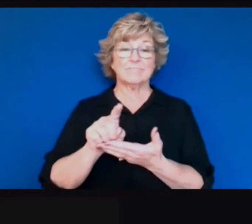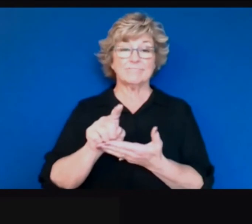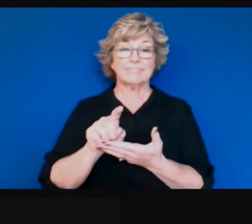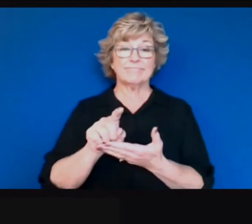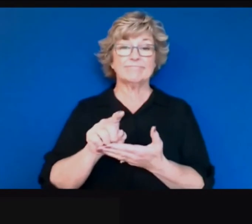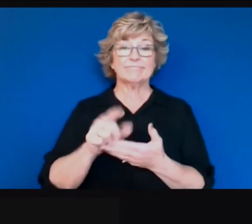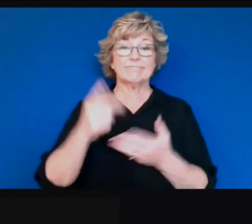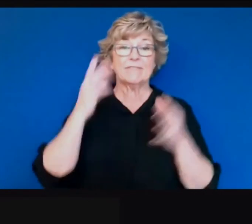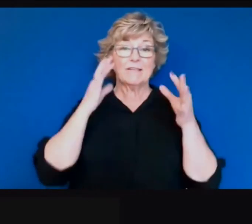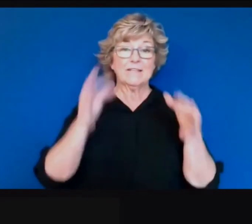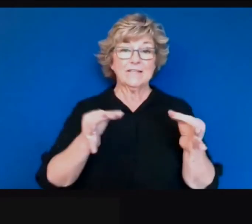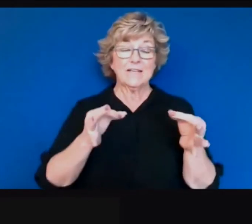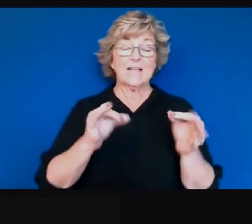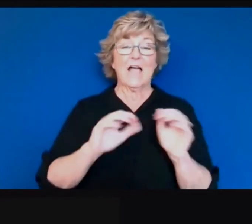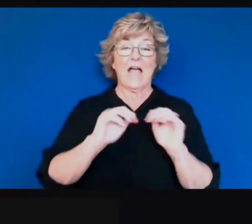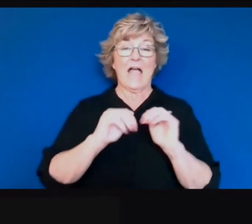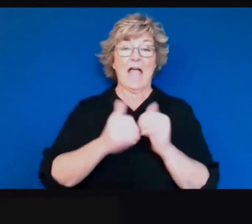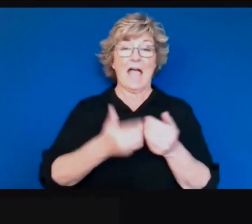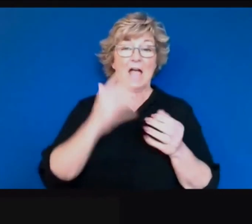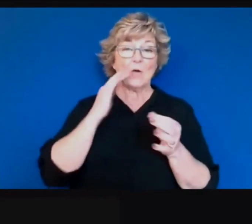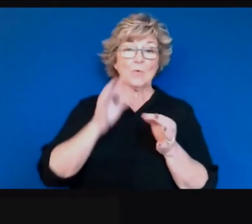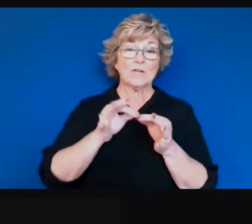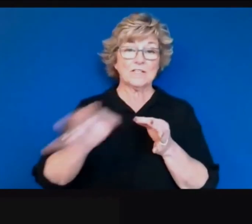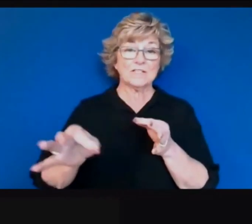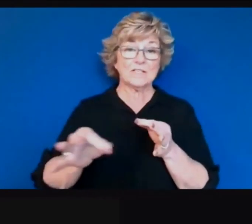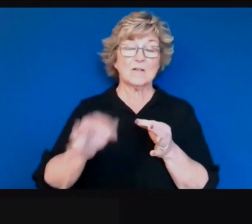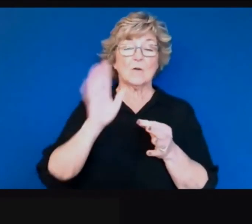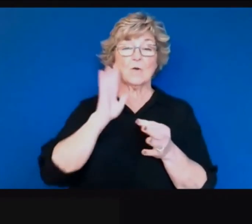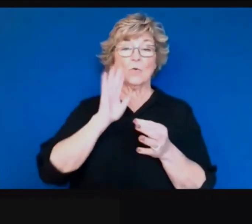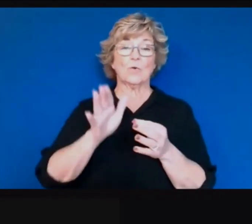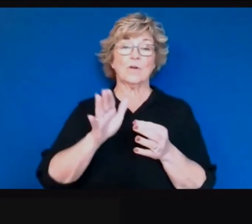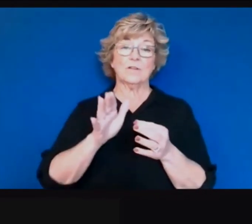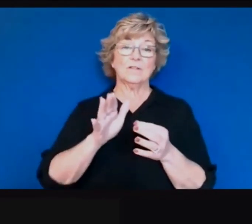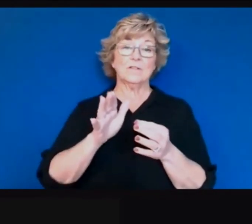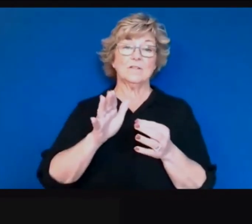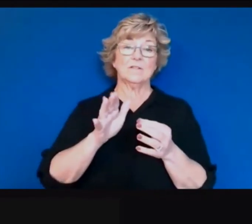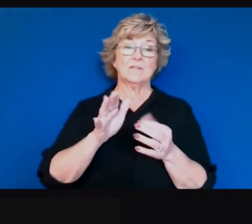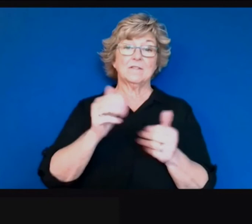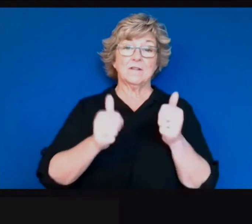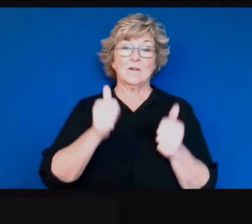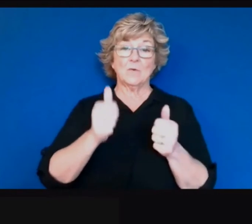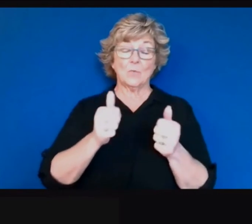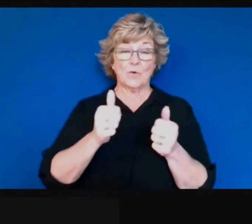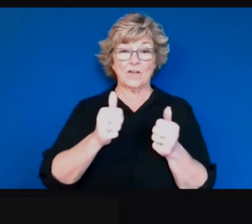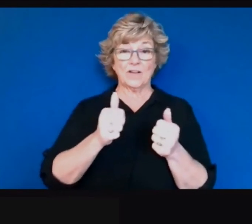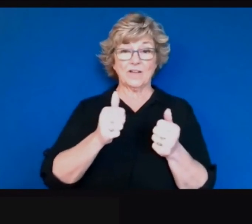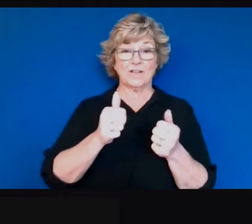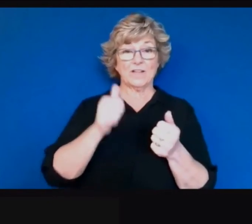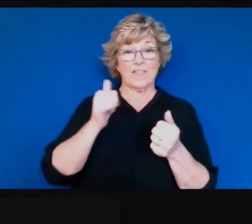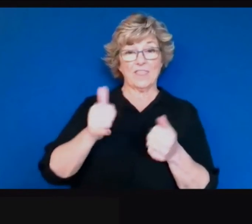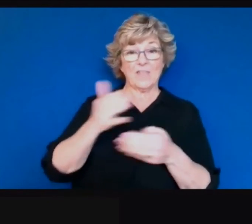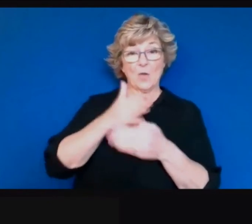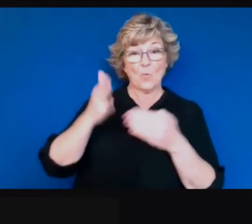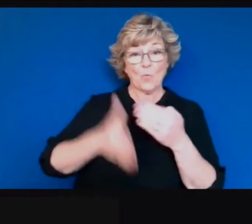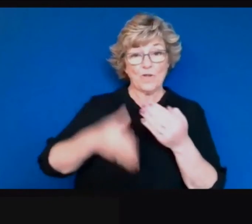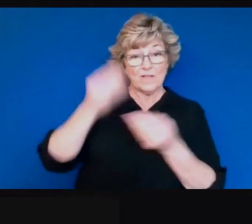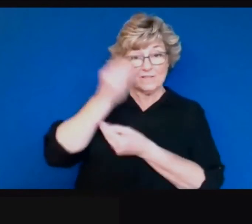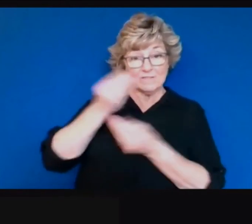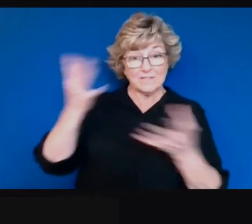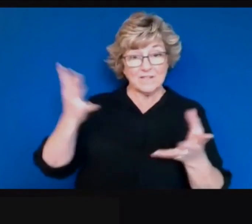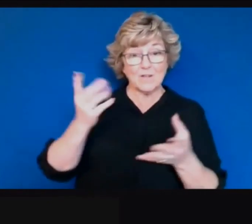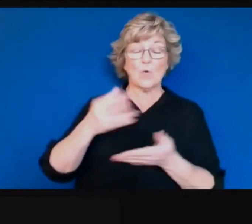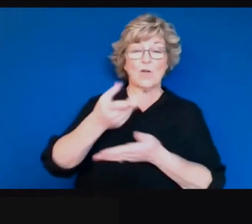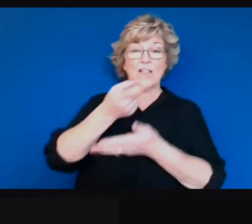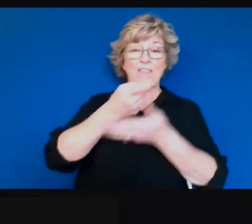those determinations will happen. We expect to run this, whether it's at the end of this upcoming weekend or early next